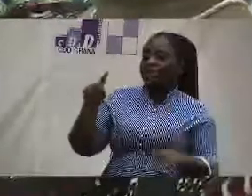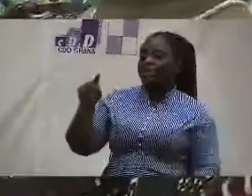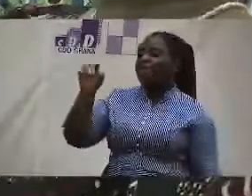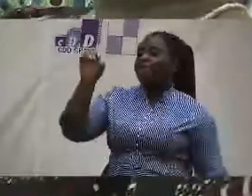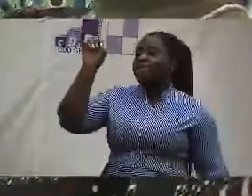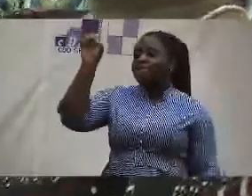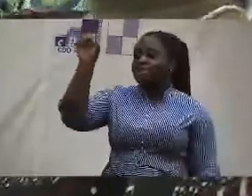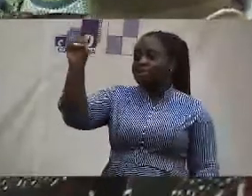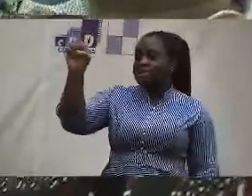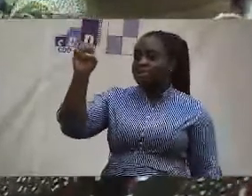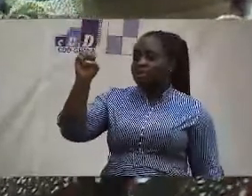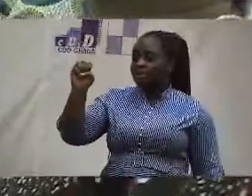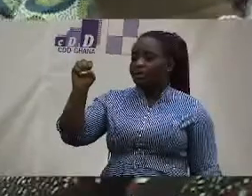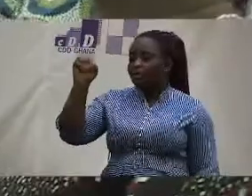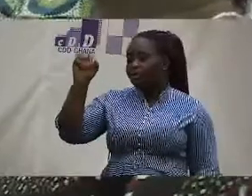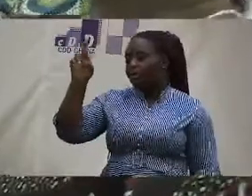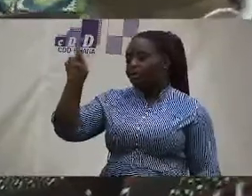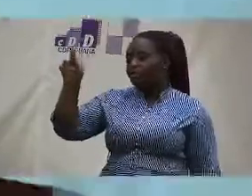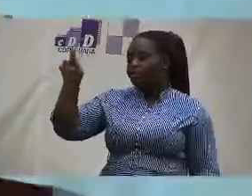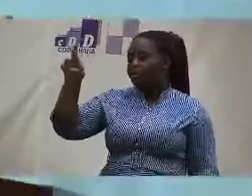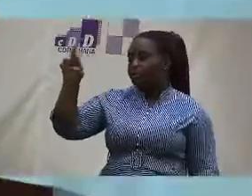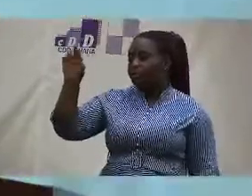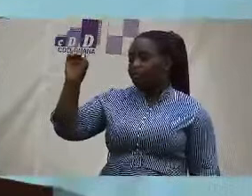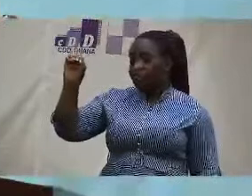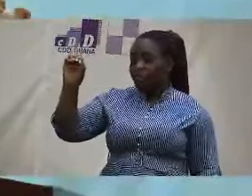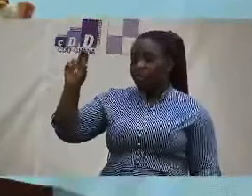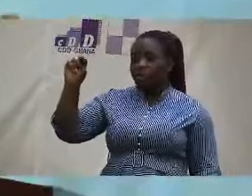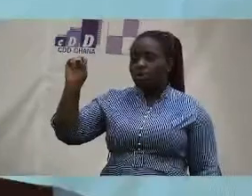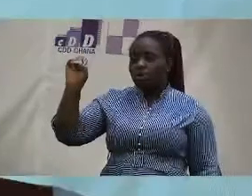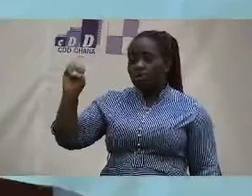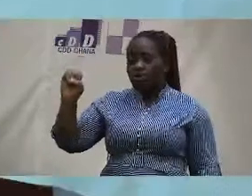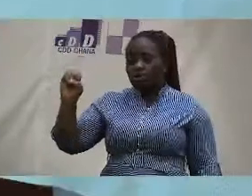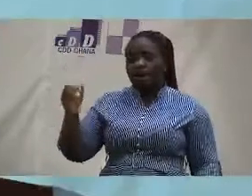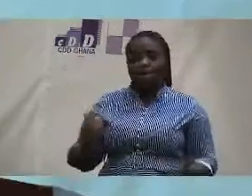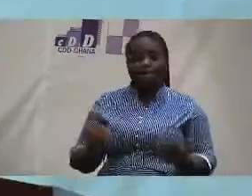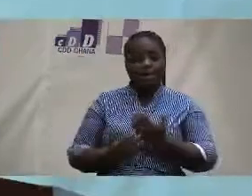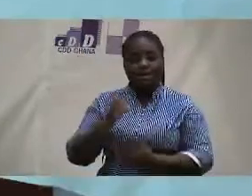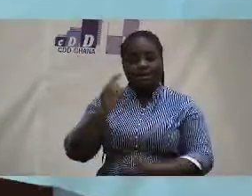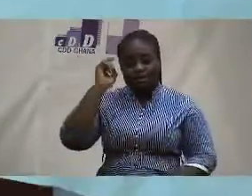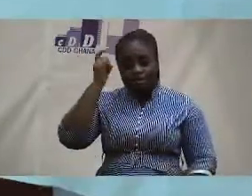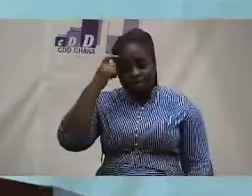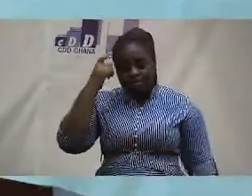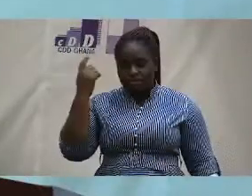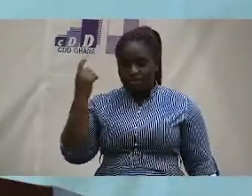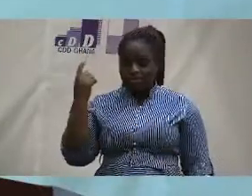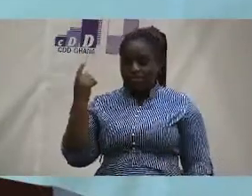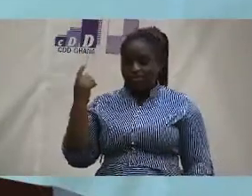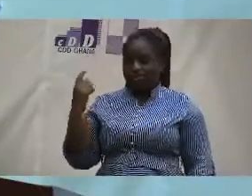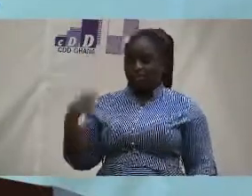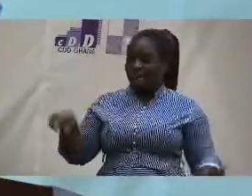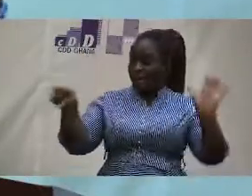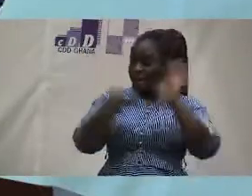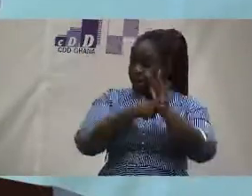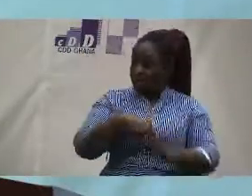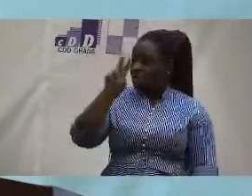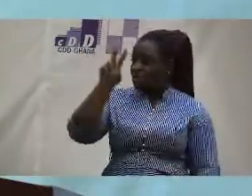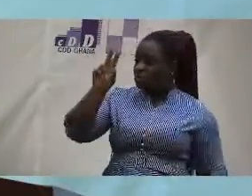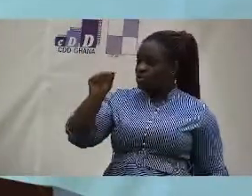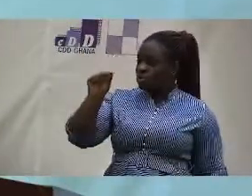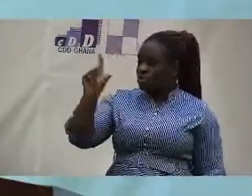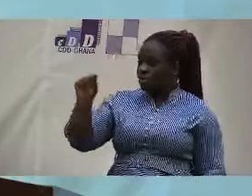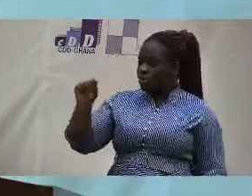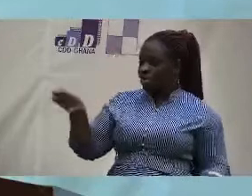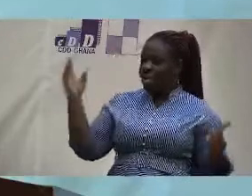the protest of the people were deemed by the government to be a form of insurrection, minus the 2020